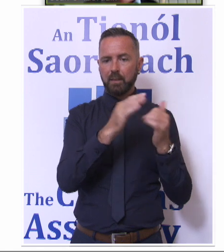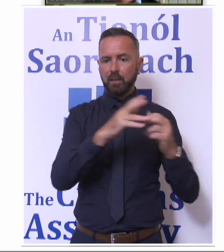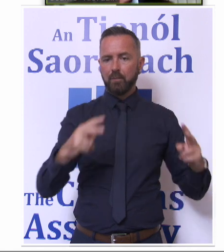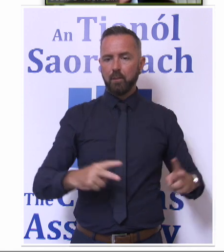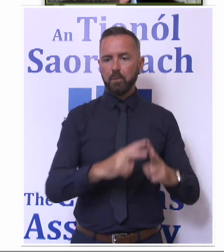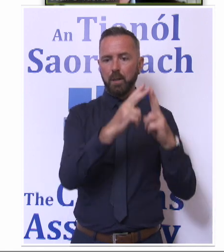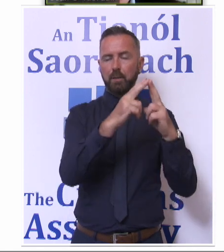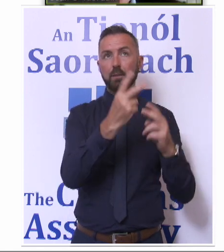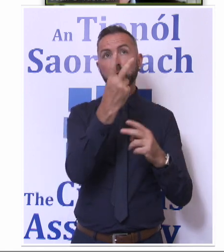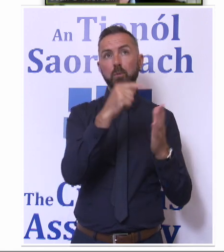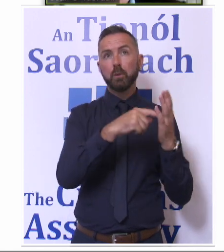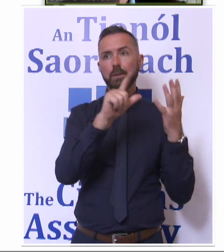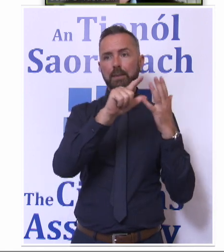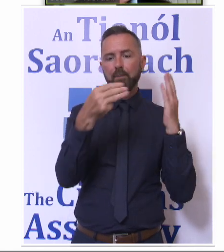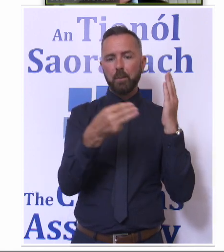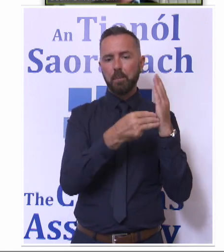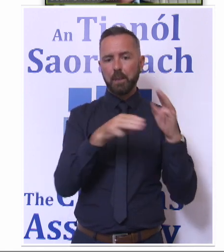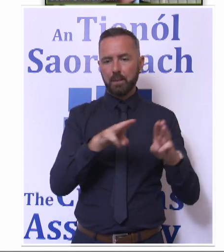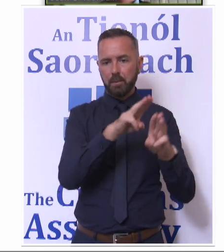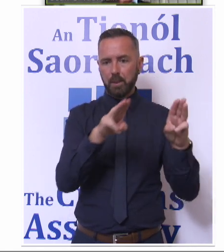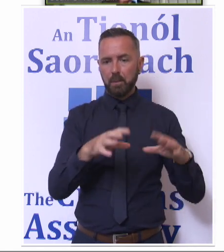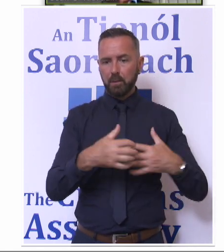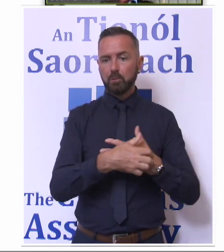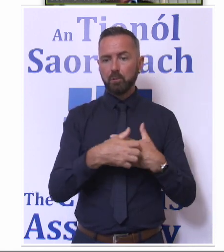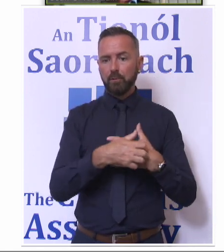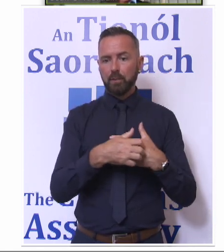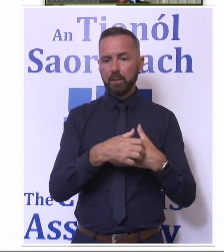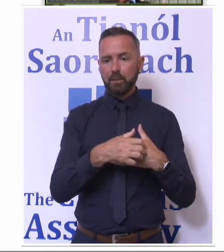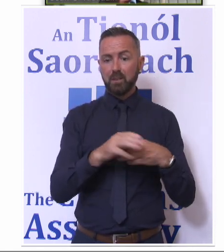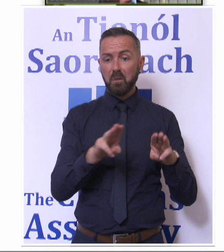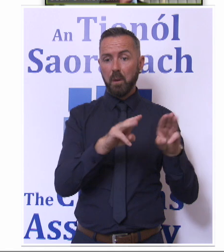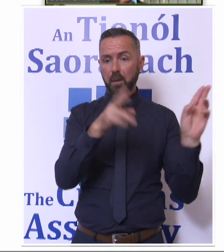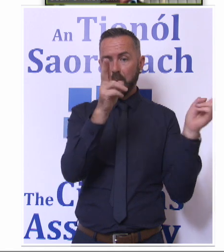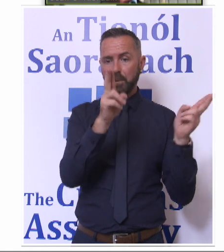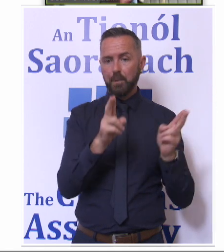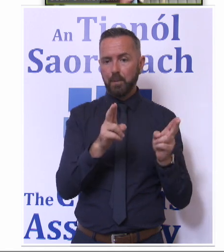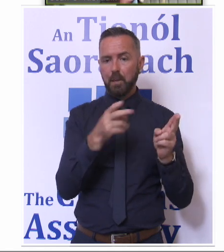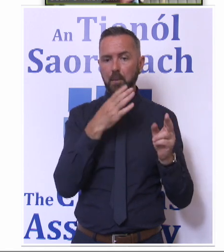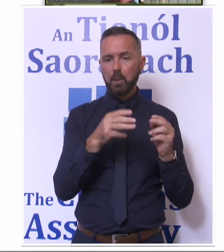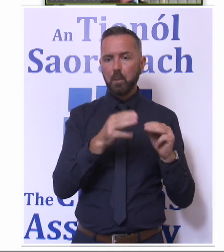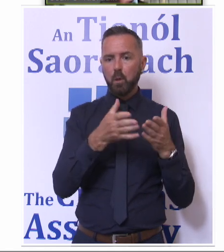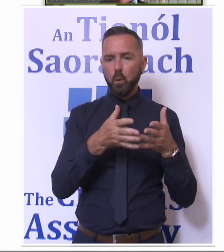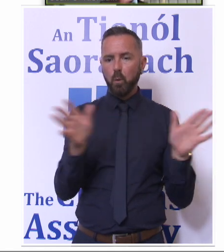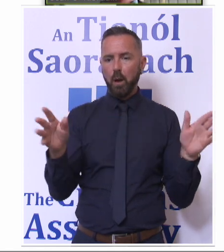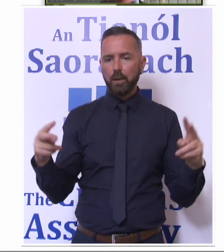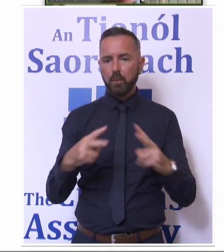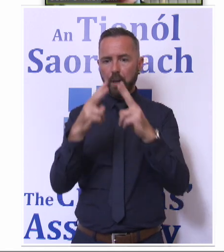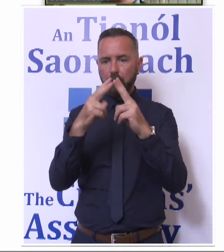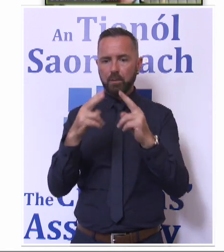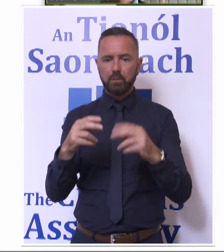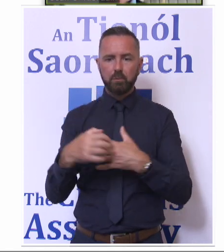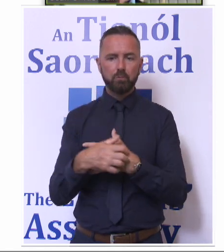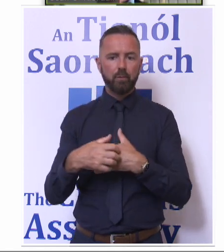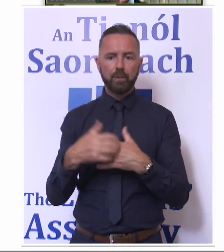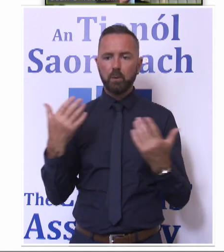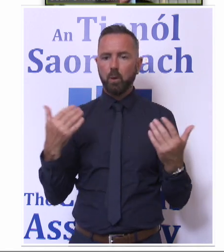of 2.7 million people. Population is actually falling. But in the wider Paris metropole, we're looking at a population